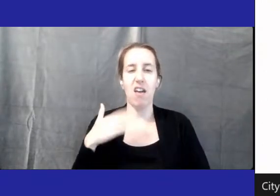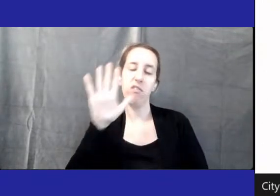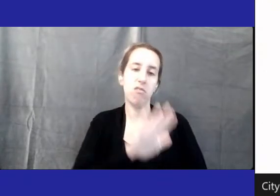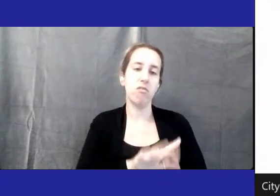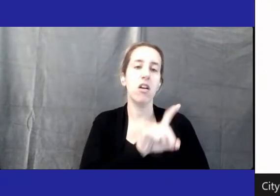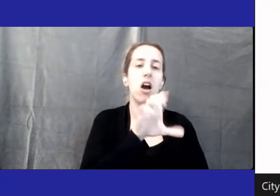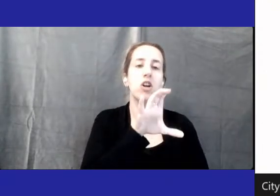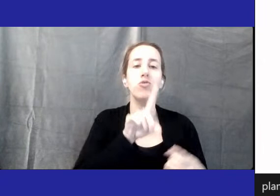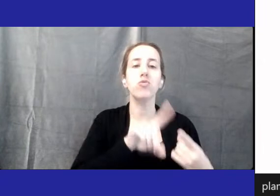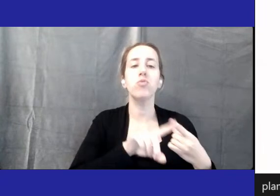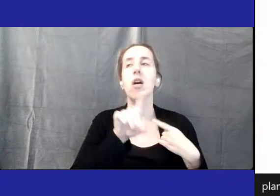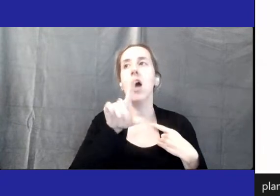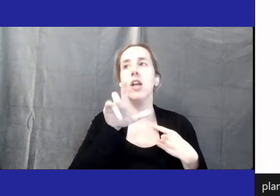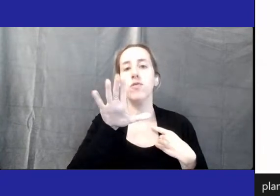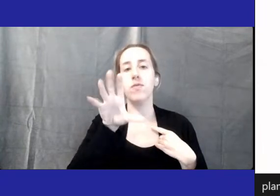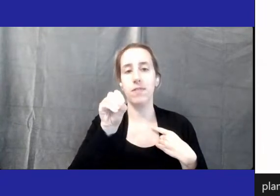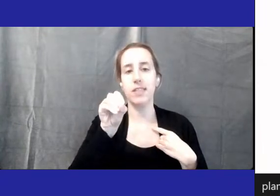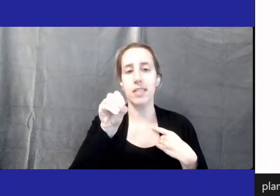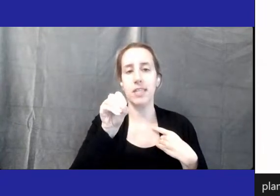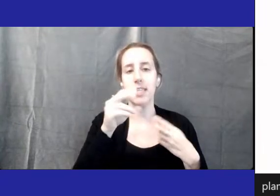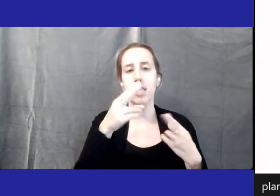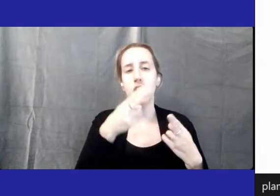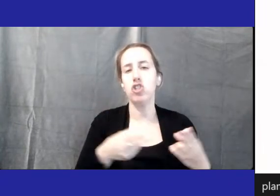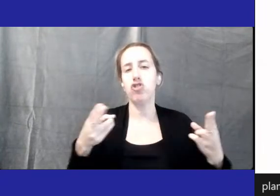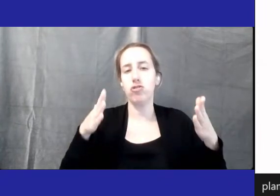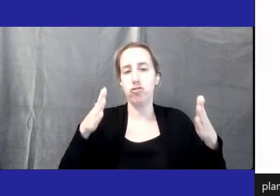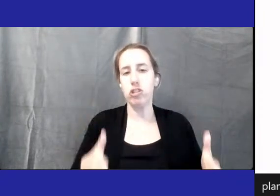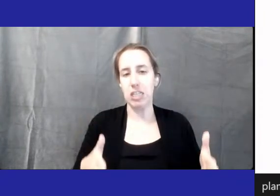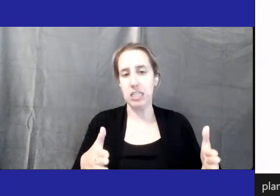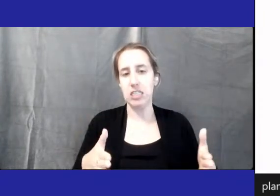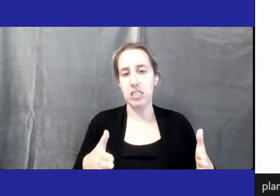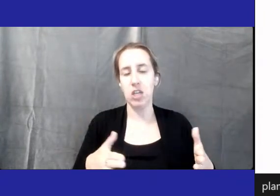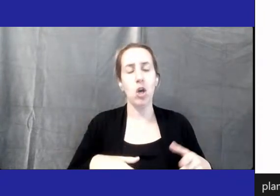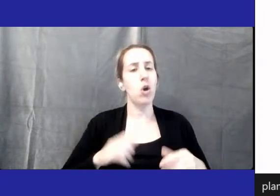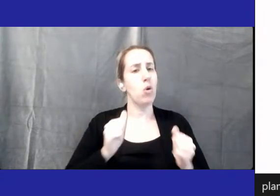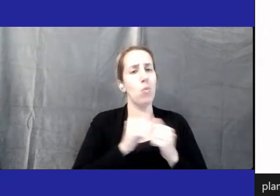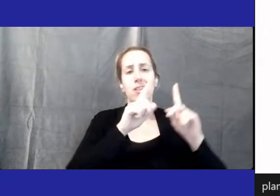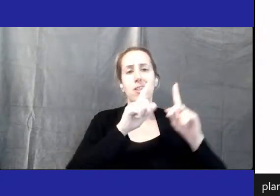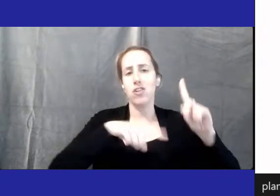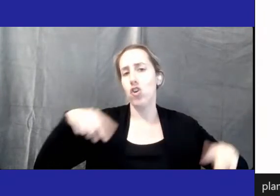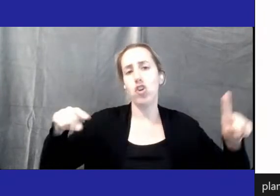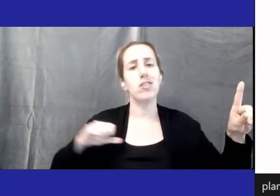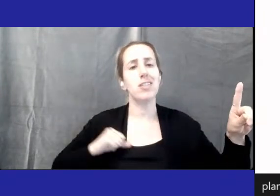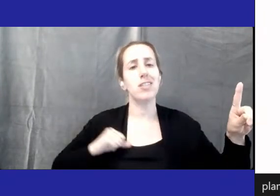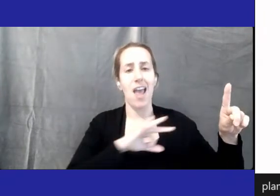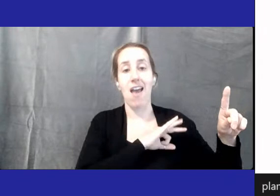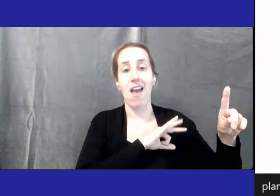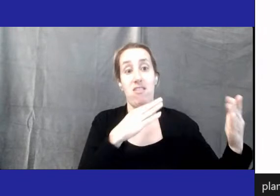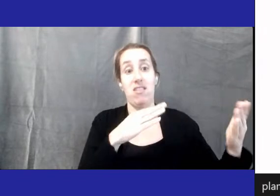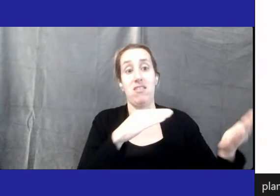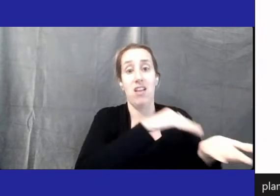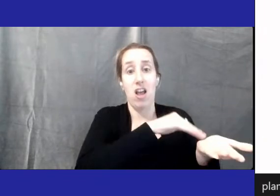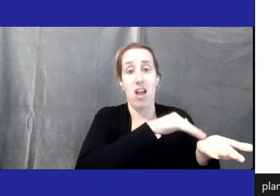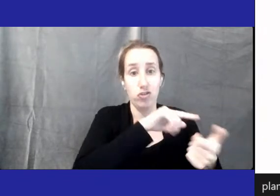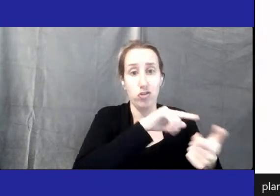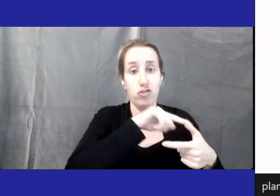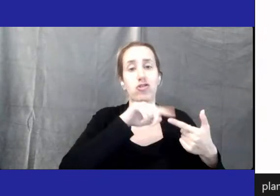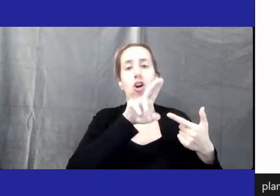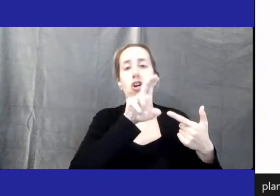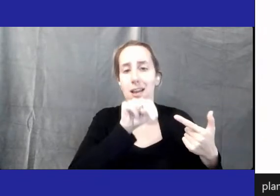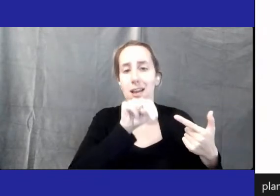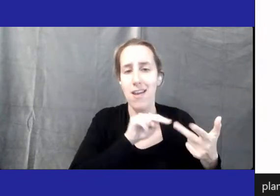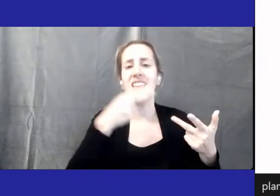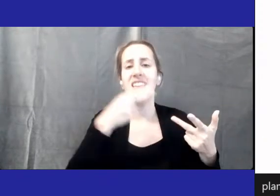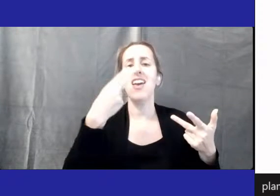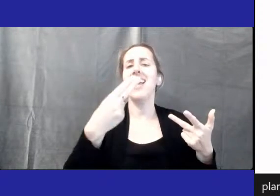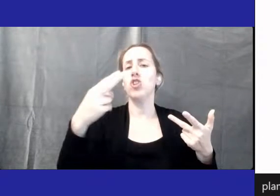diverse set of staffing. So from medical doctor to nurse to a nursing support staff like a home health aide or a patient